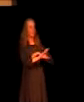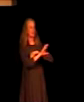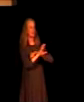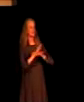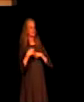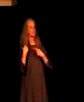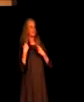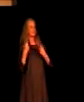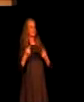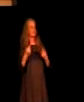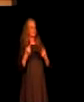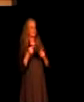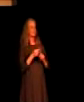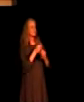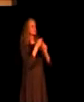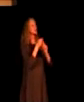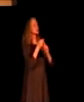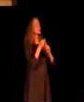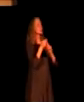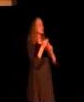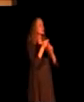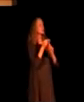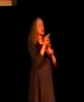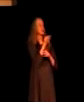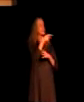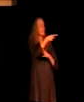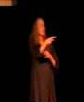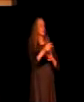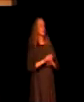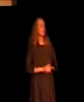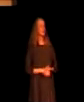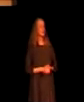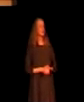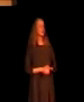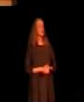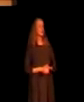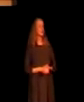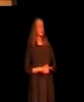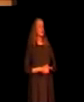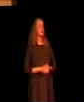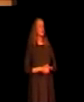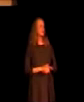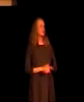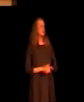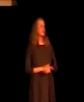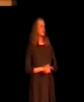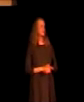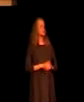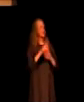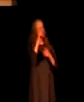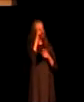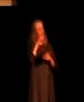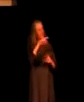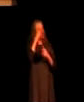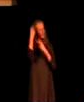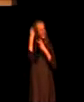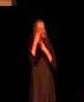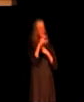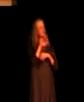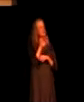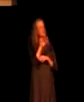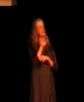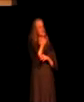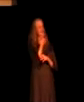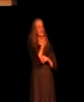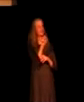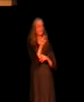before, except in Rand McNally maps. And I mean, you think back to then, we